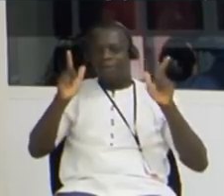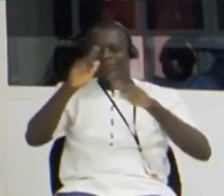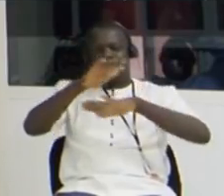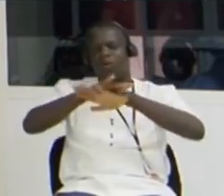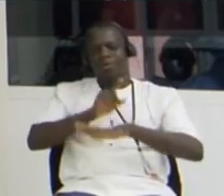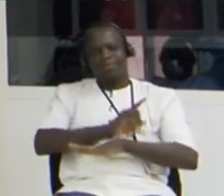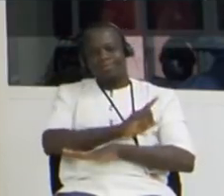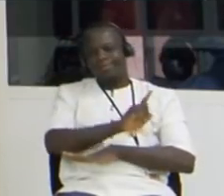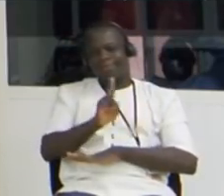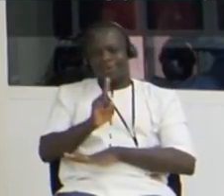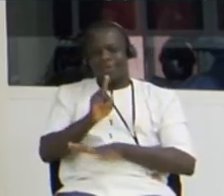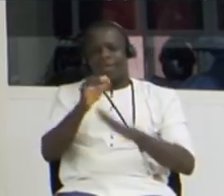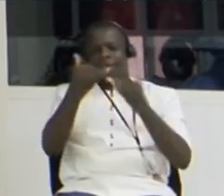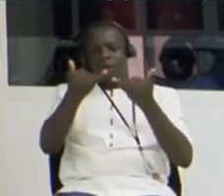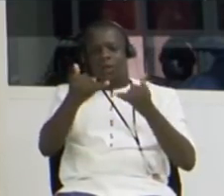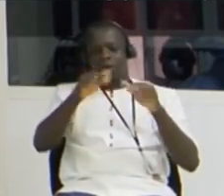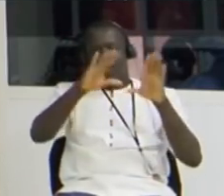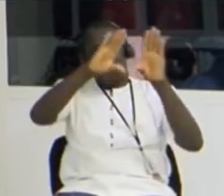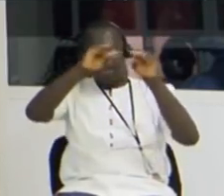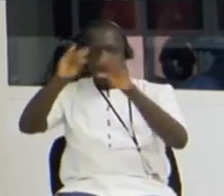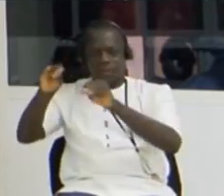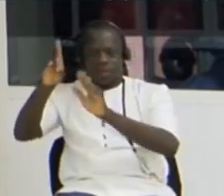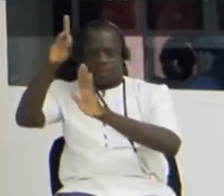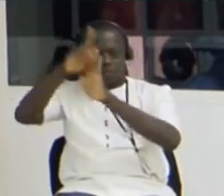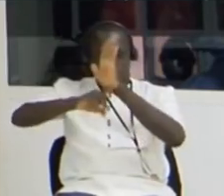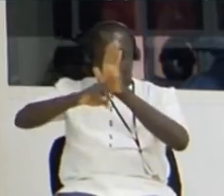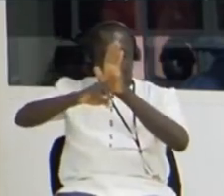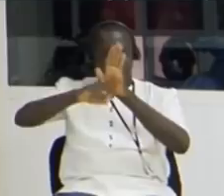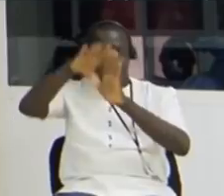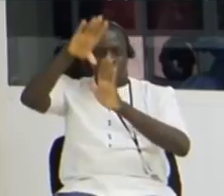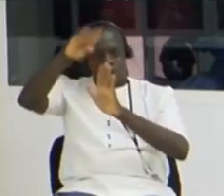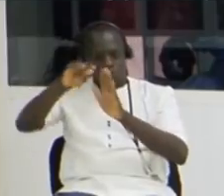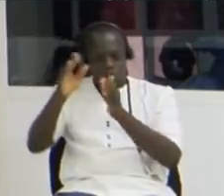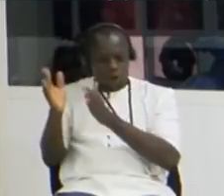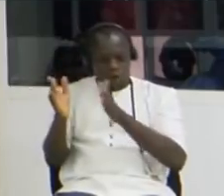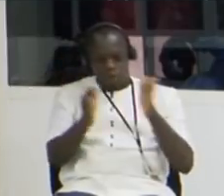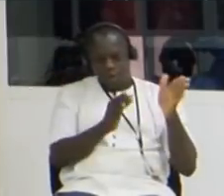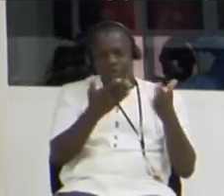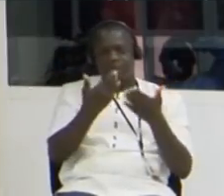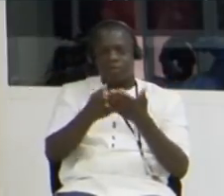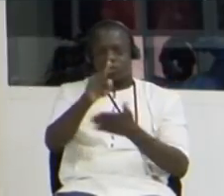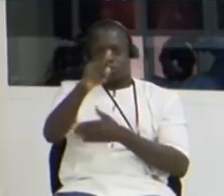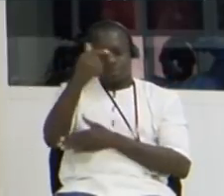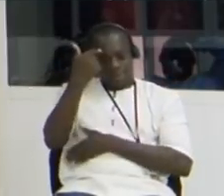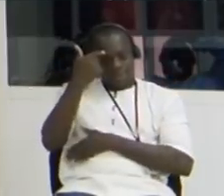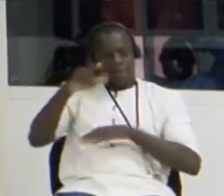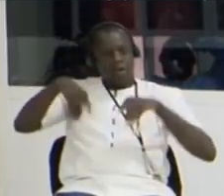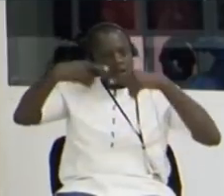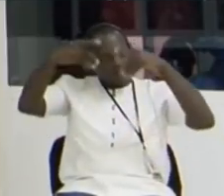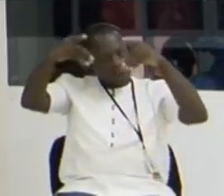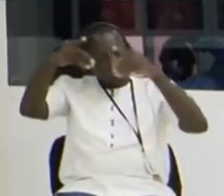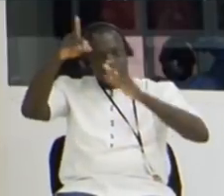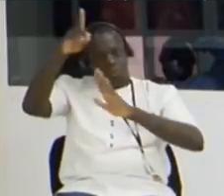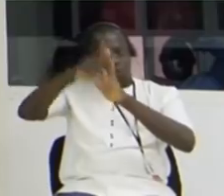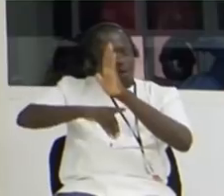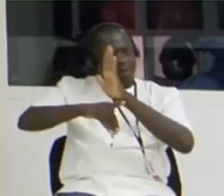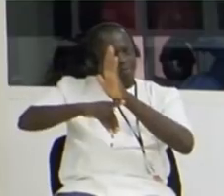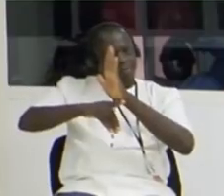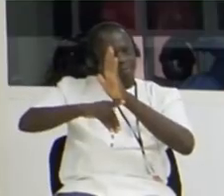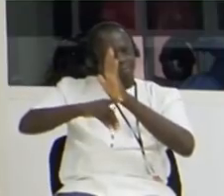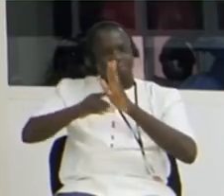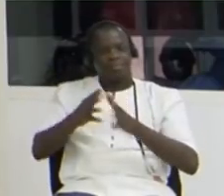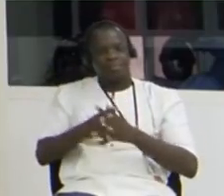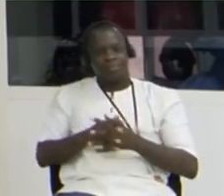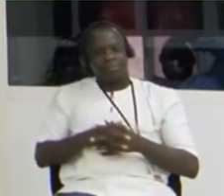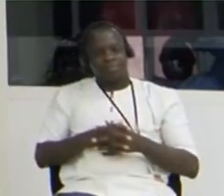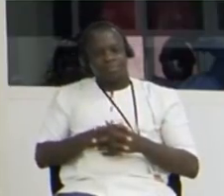And after this event was conducted, you would regard that it was a successful event?